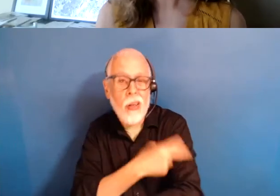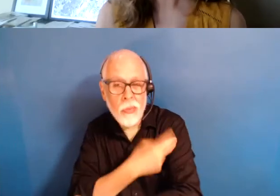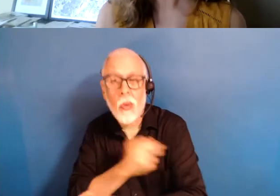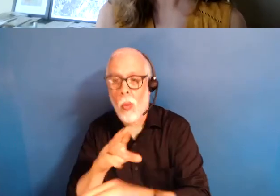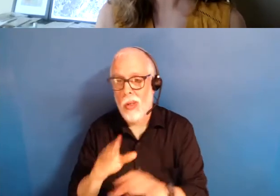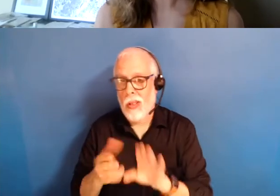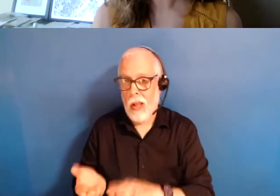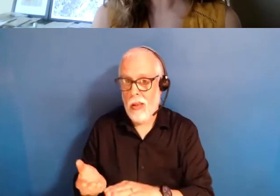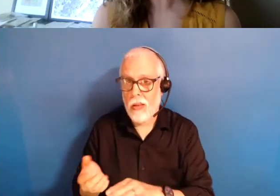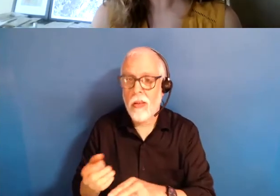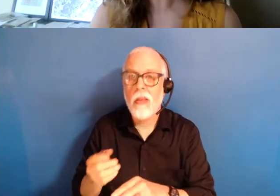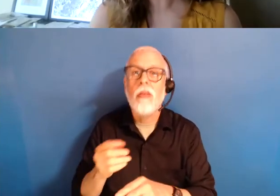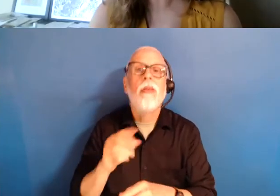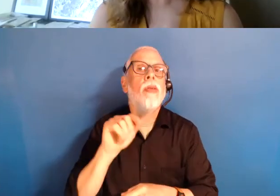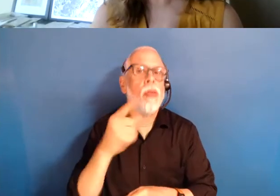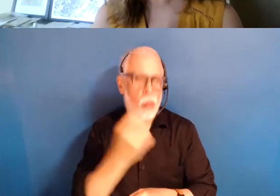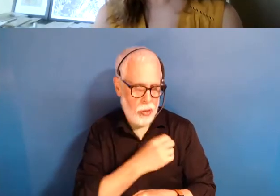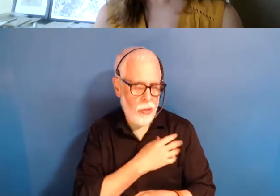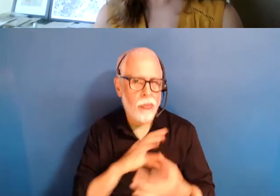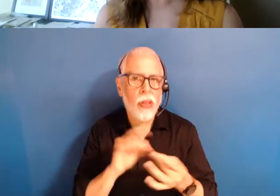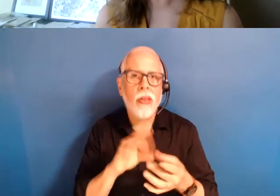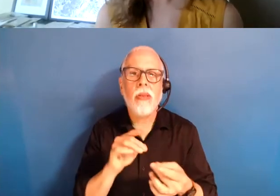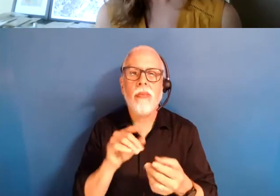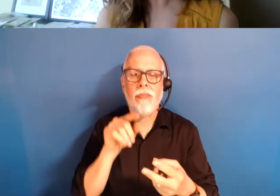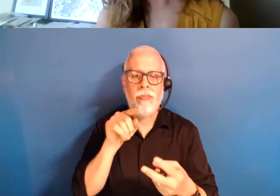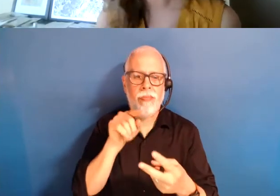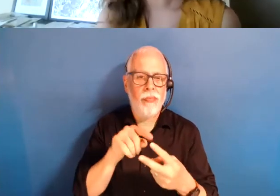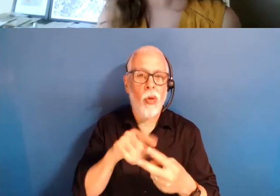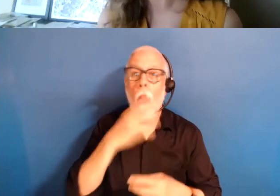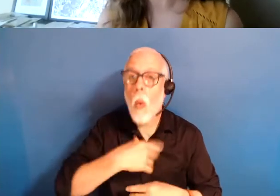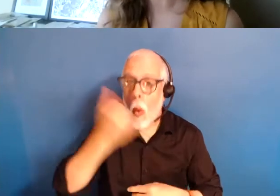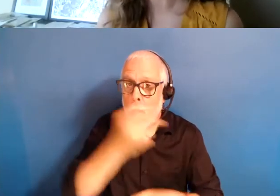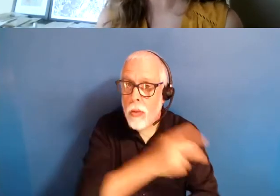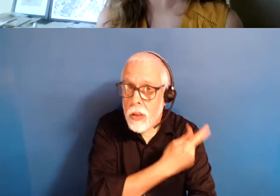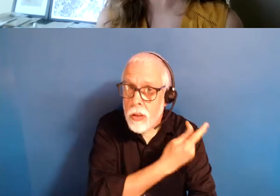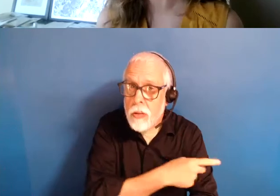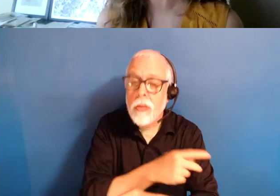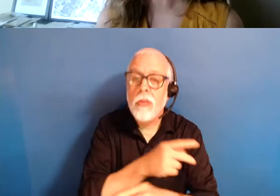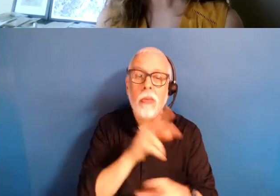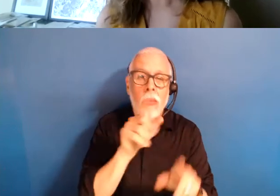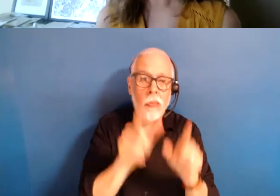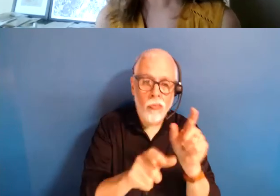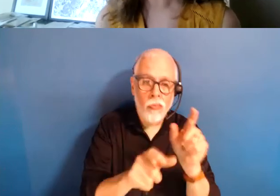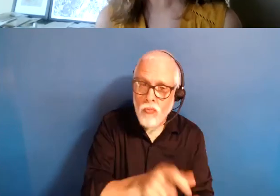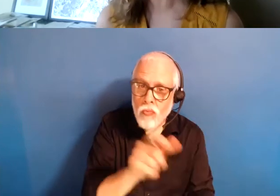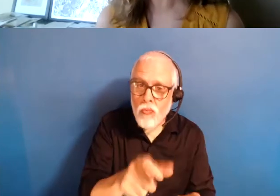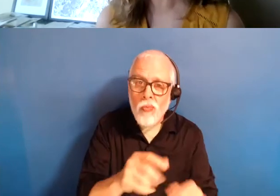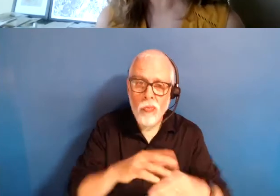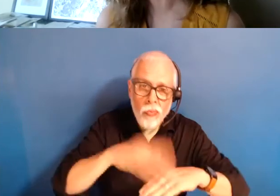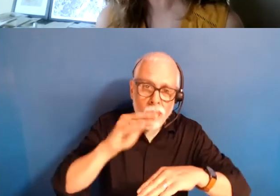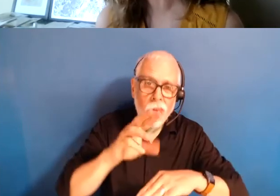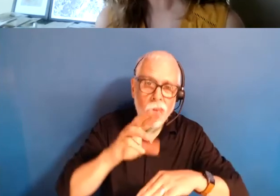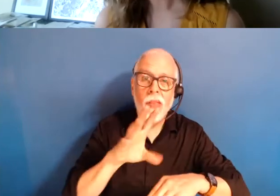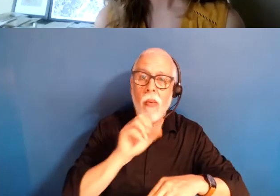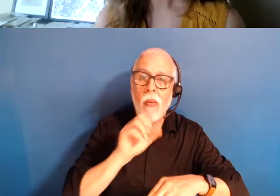dying. And so, as Grace mentioned, it is older patients, individuals that are greater than 65 years